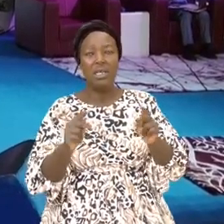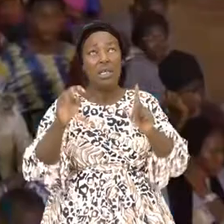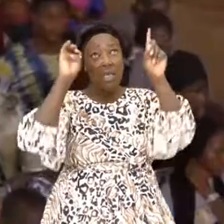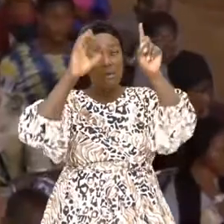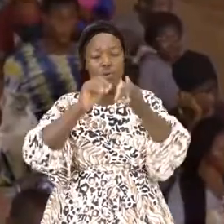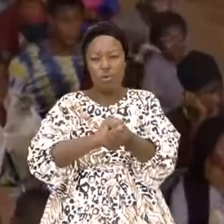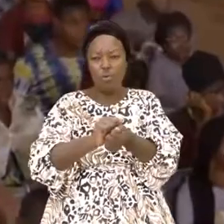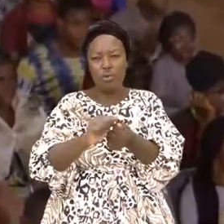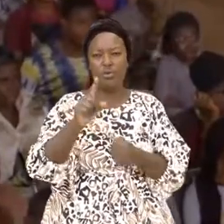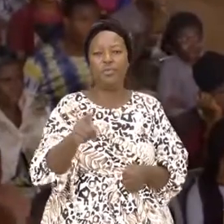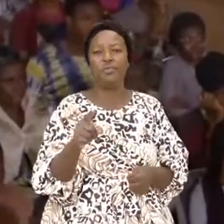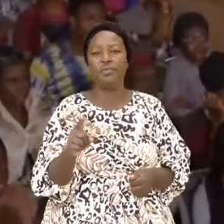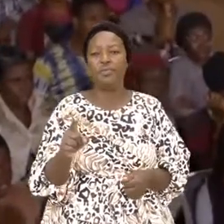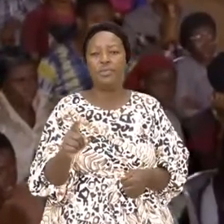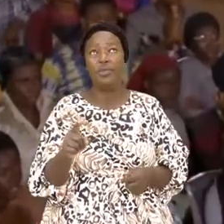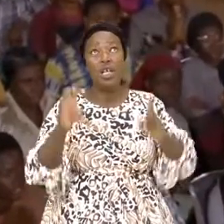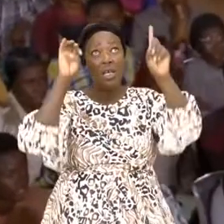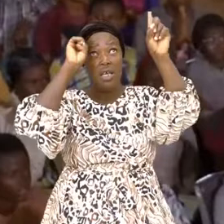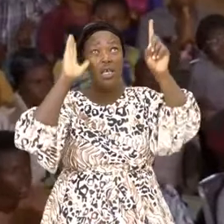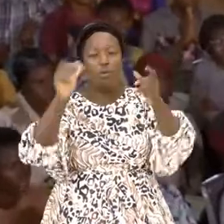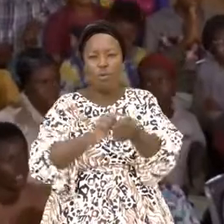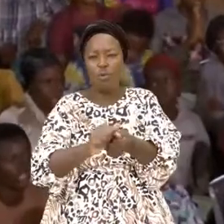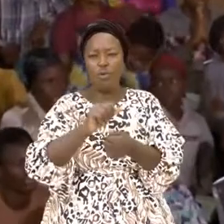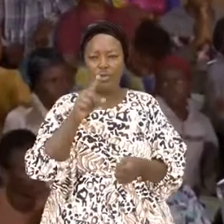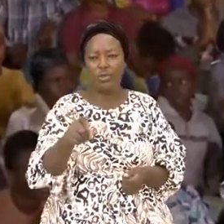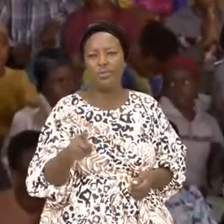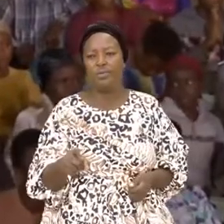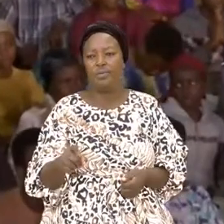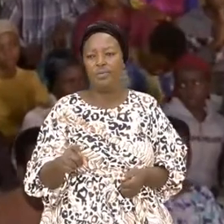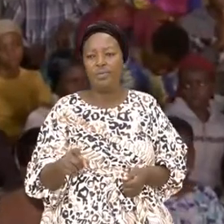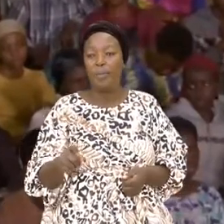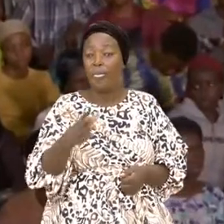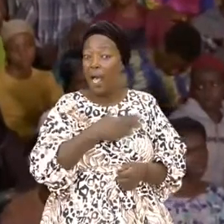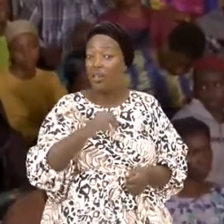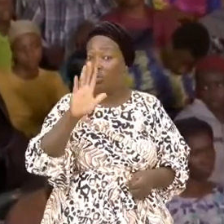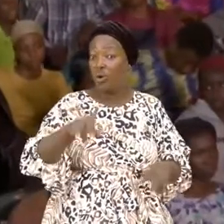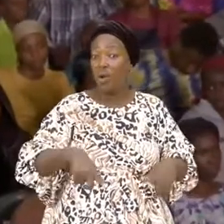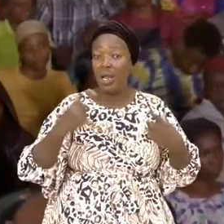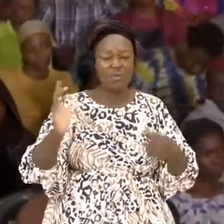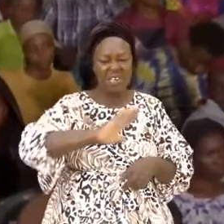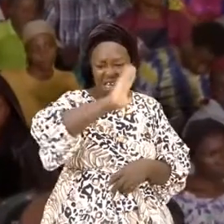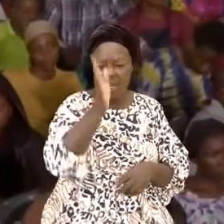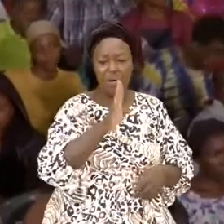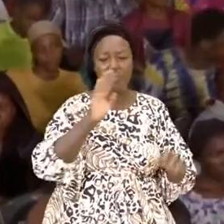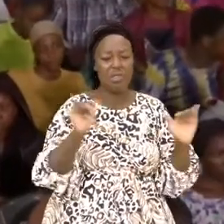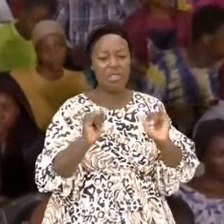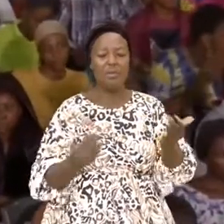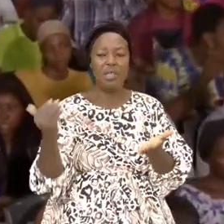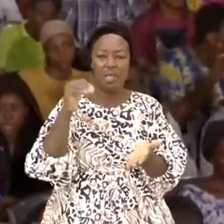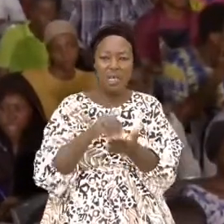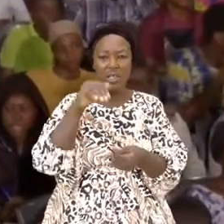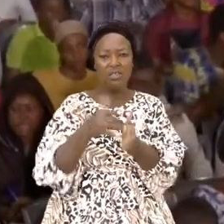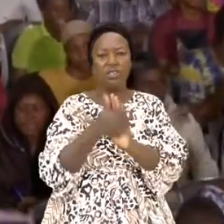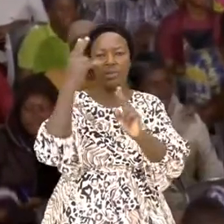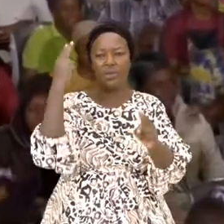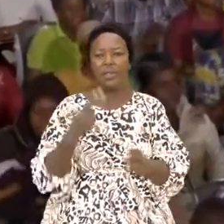you. It will wash you. And your life will never be the same again in